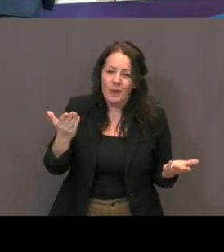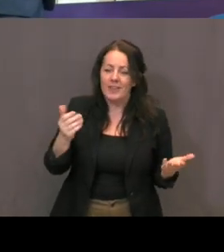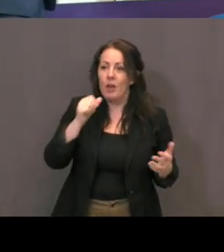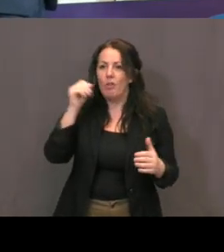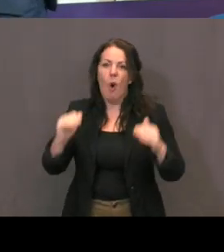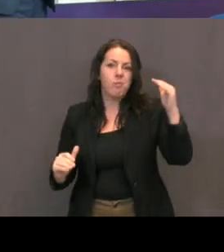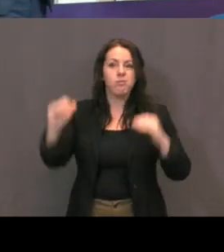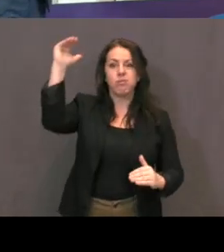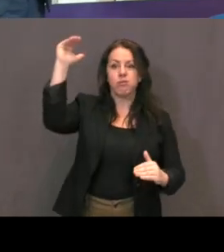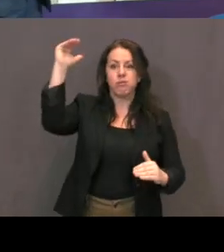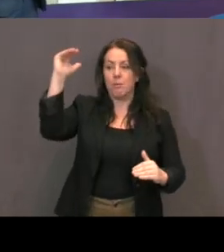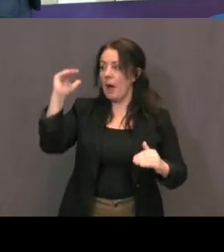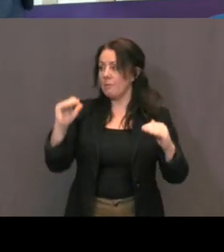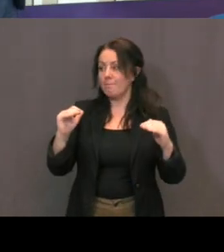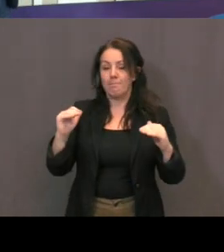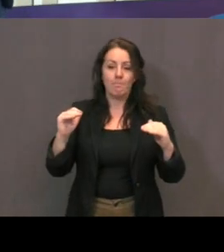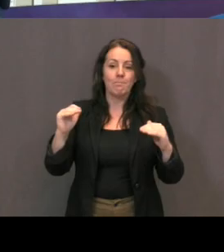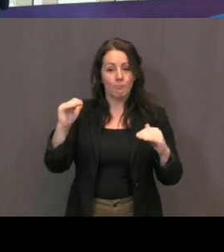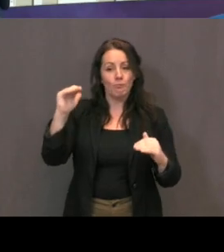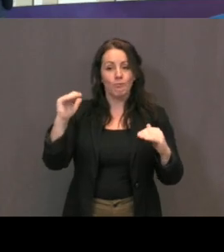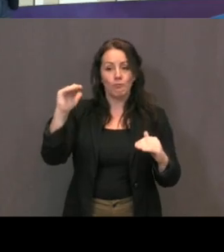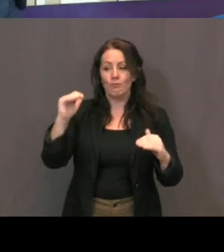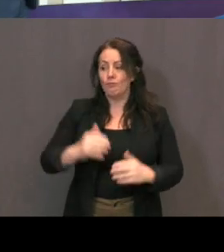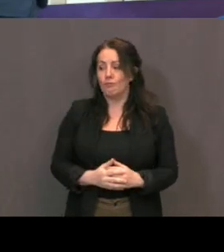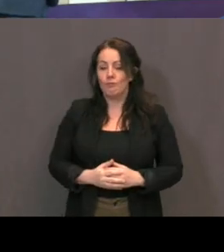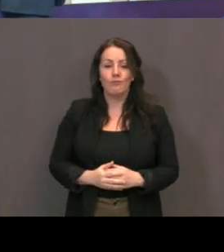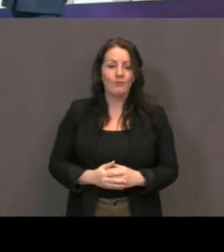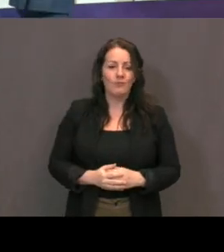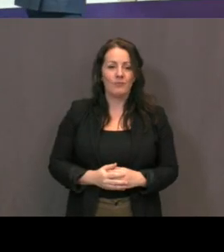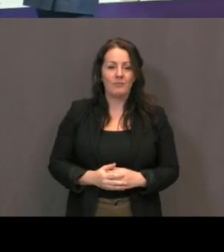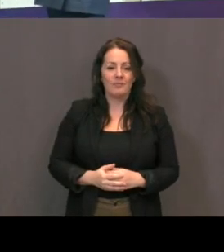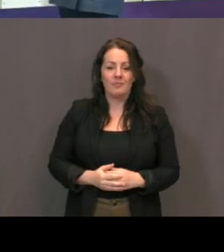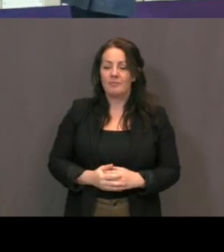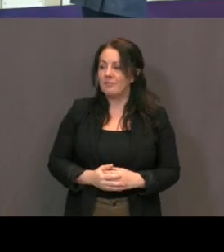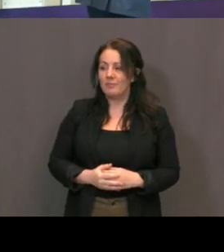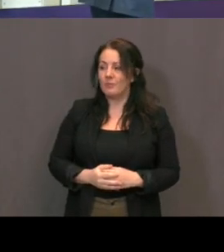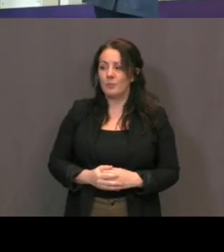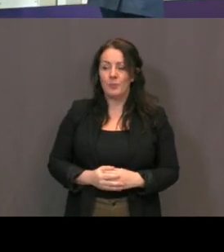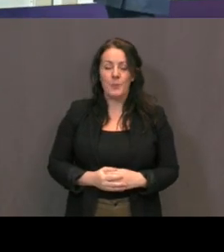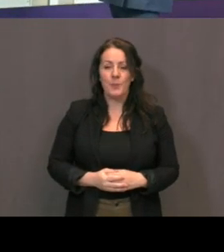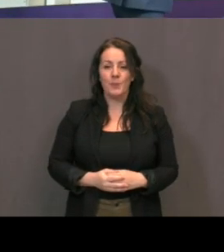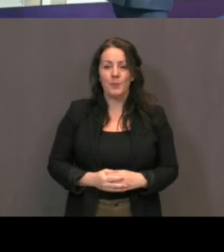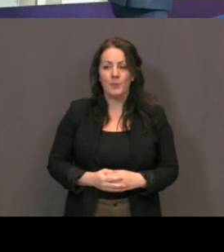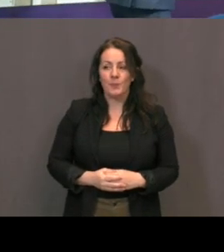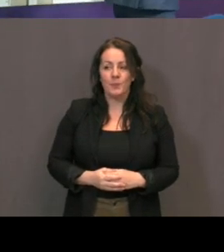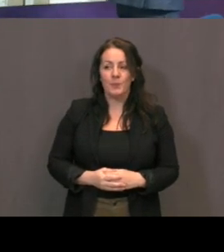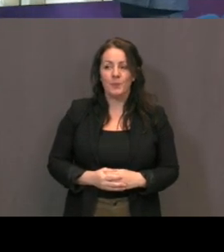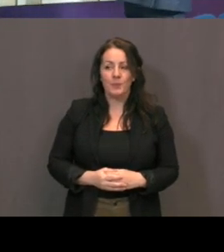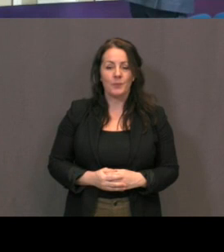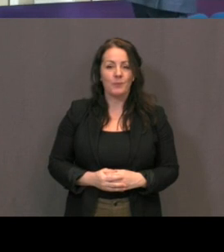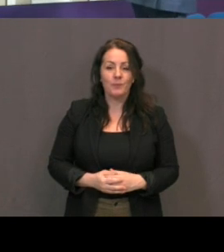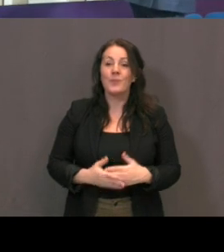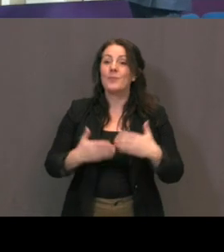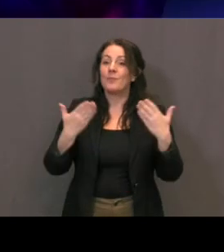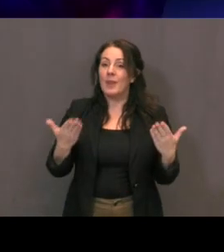Okay, so now that we've gotten the pulse of our audience, let's see what our speakers have to say. So during this first round, as I